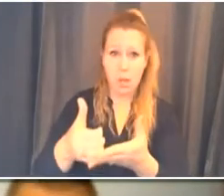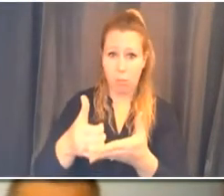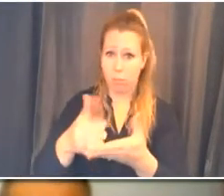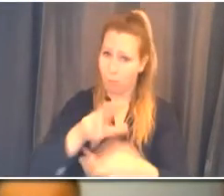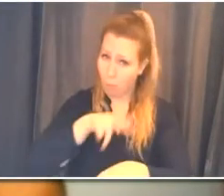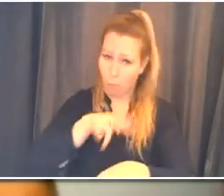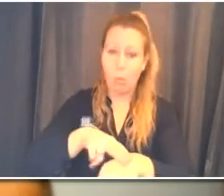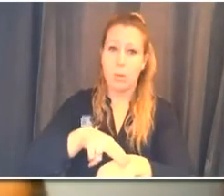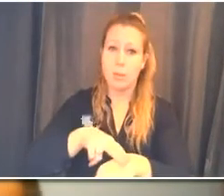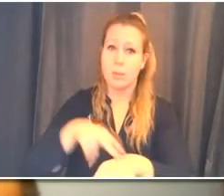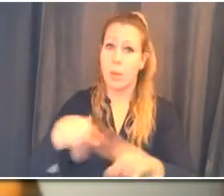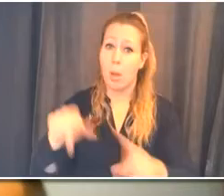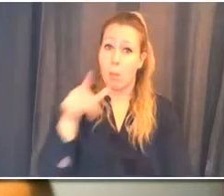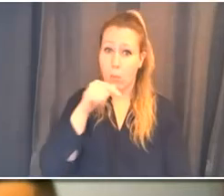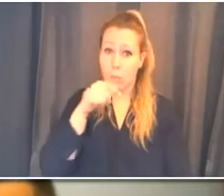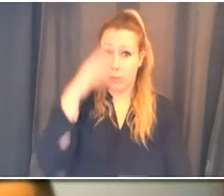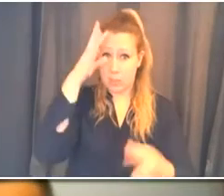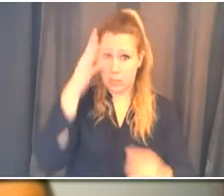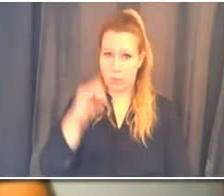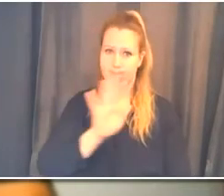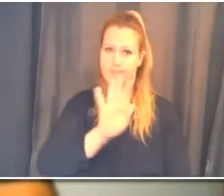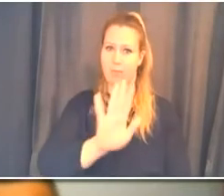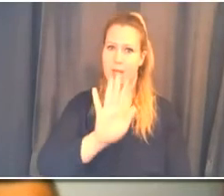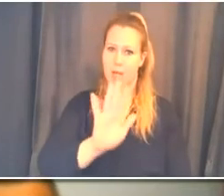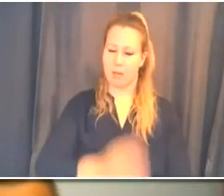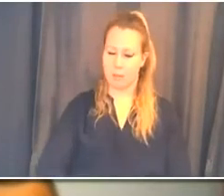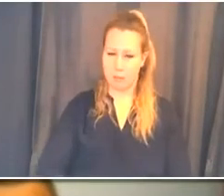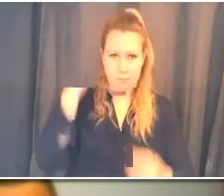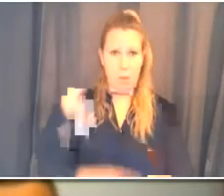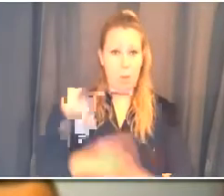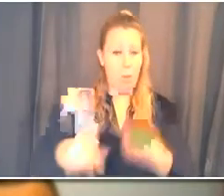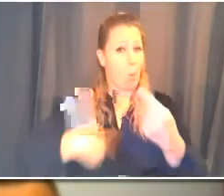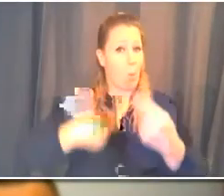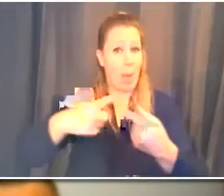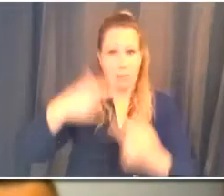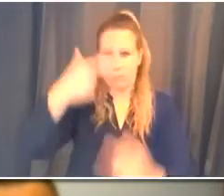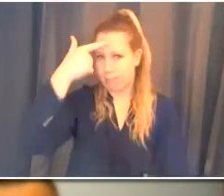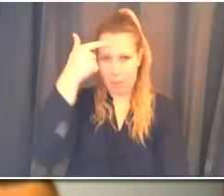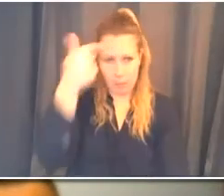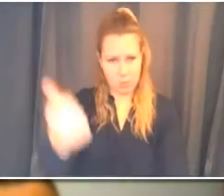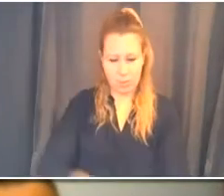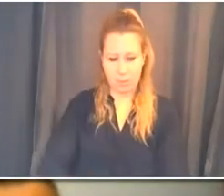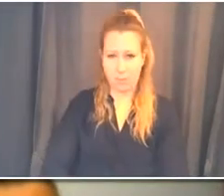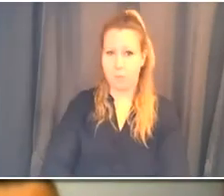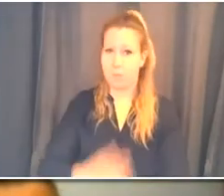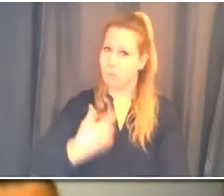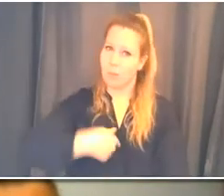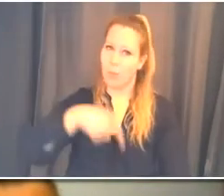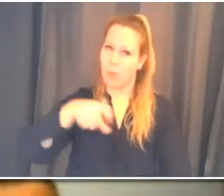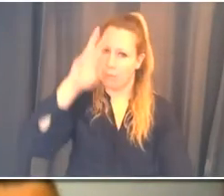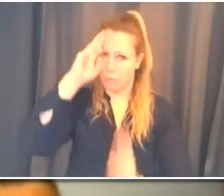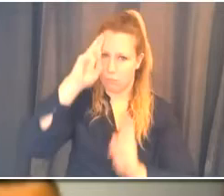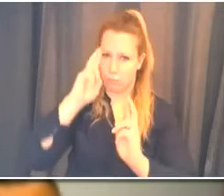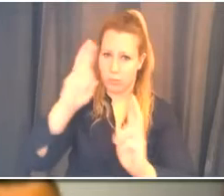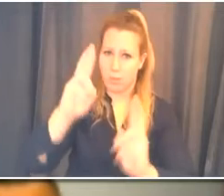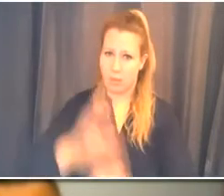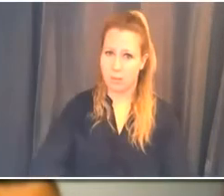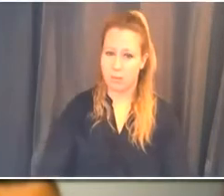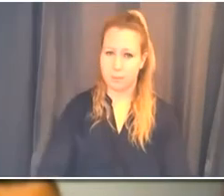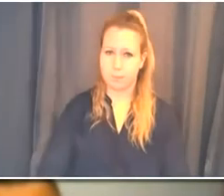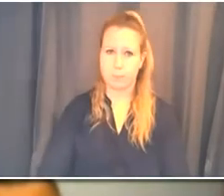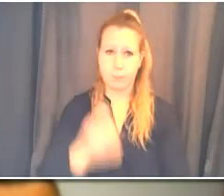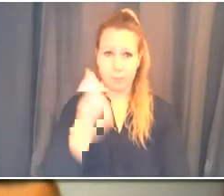children there's a lot of factors in play here it's not always that simple as just say let's call 9911 and make an arrest